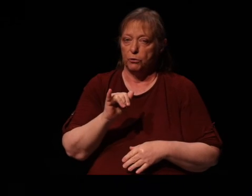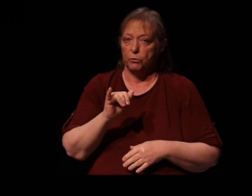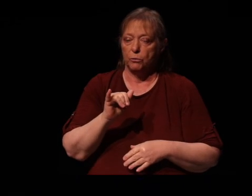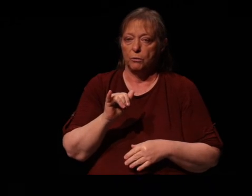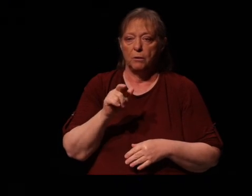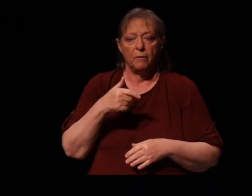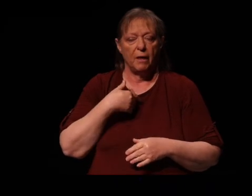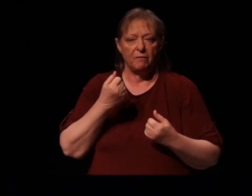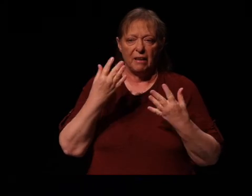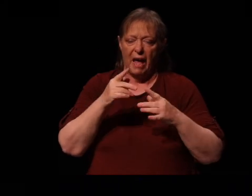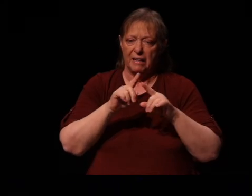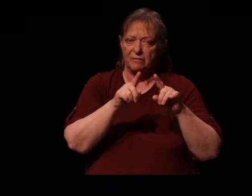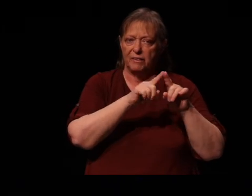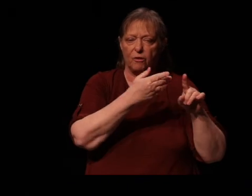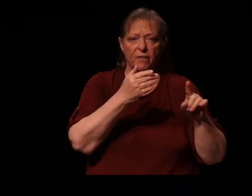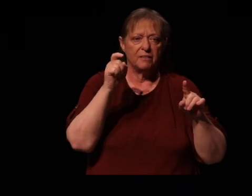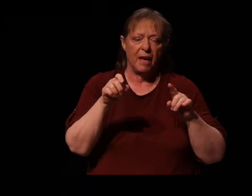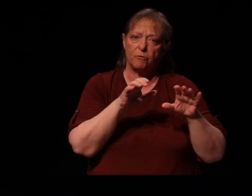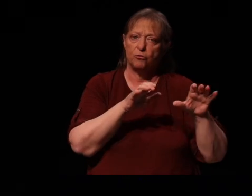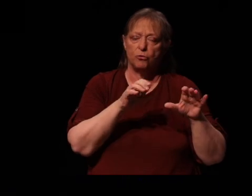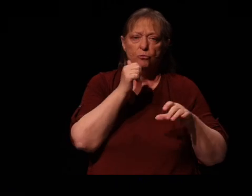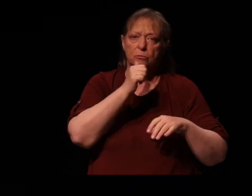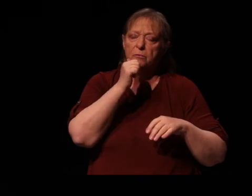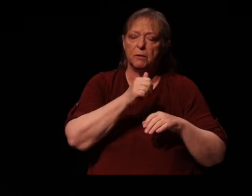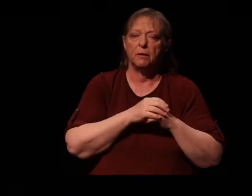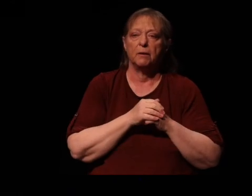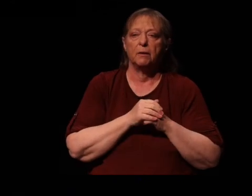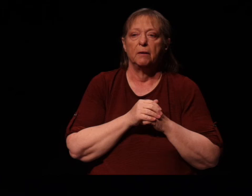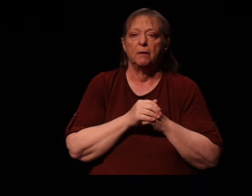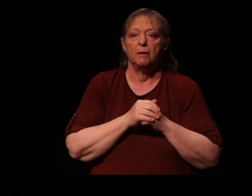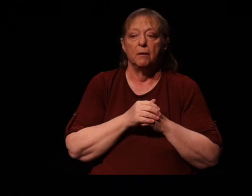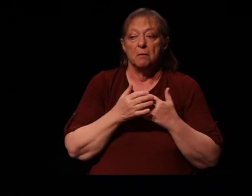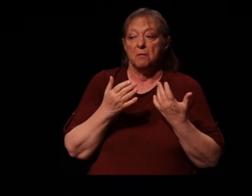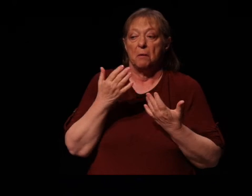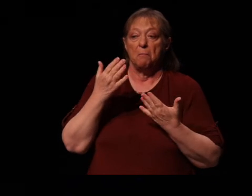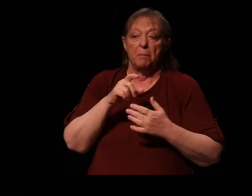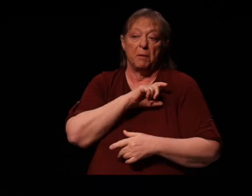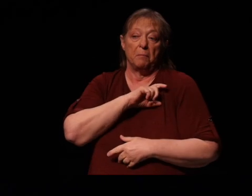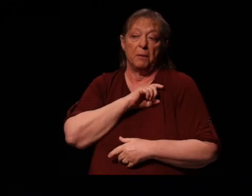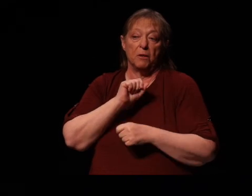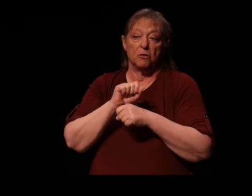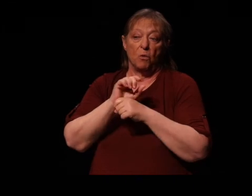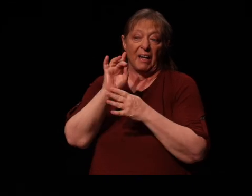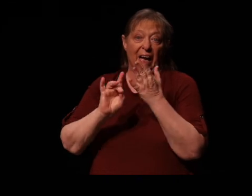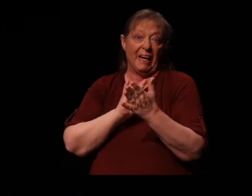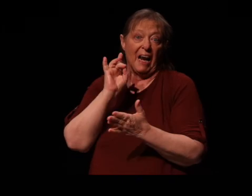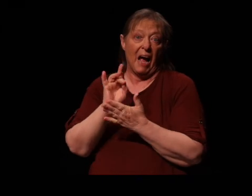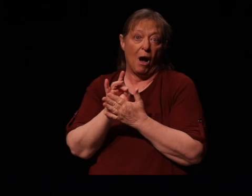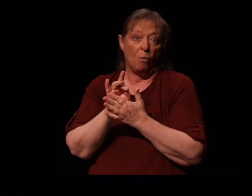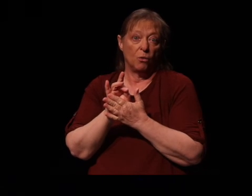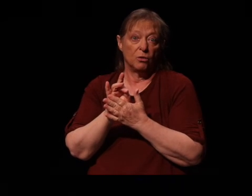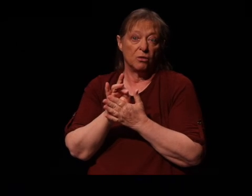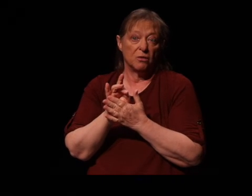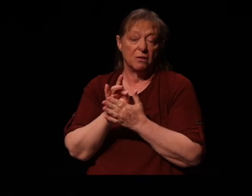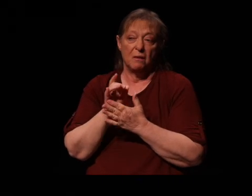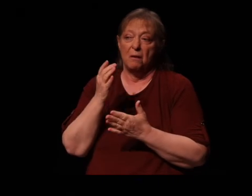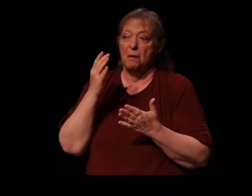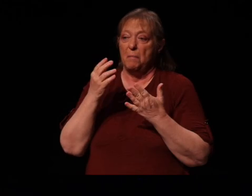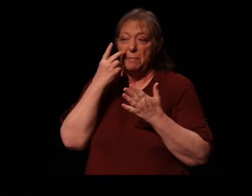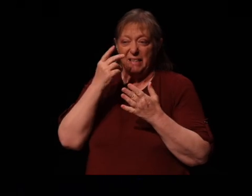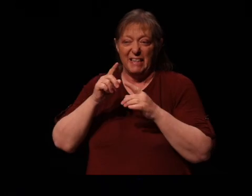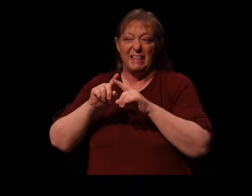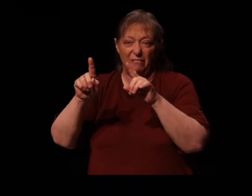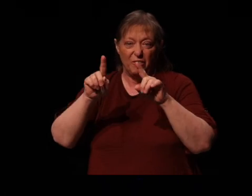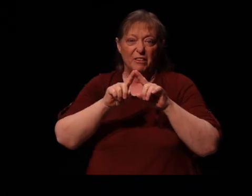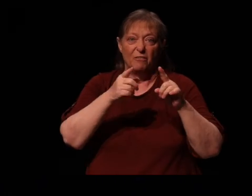a lot of equipment too. They have a lot of things that they have to be able to deal with. And on an 8-hour shift that they